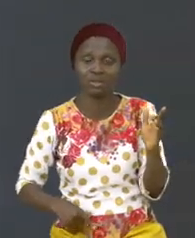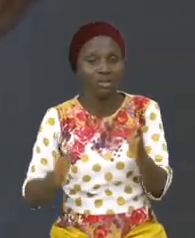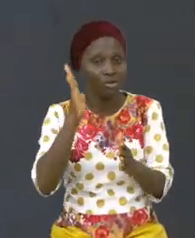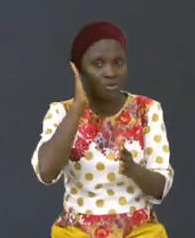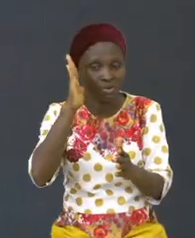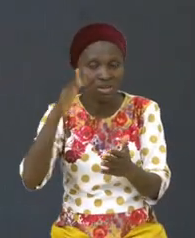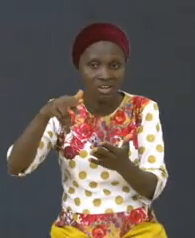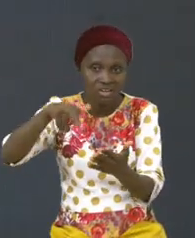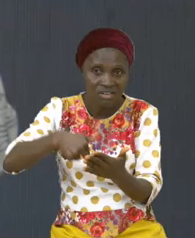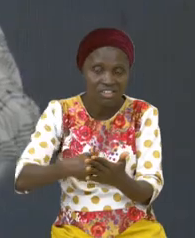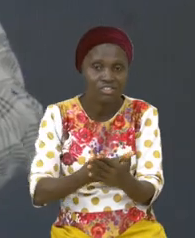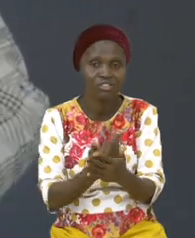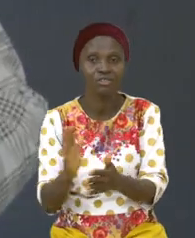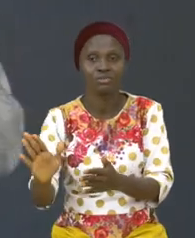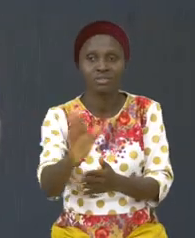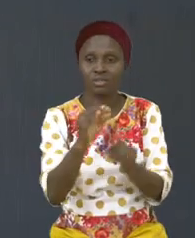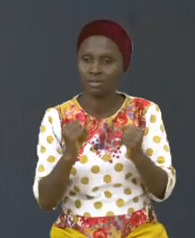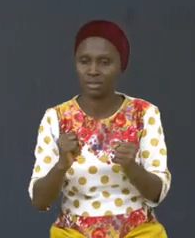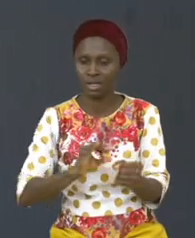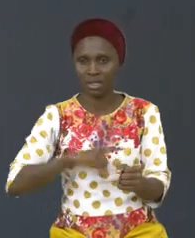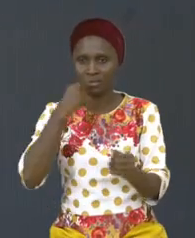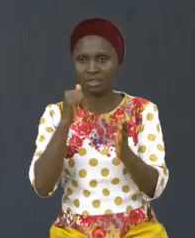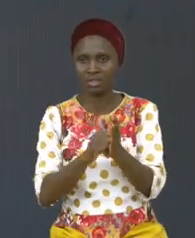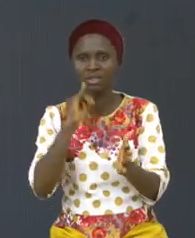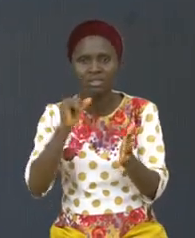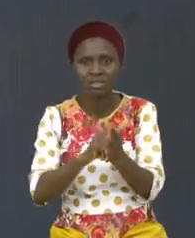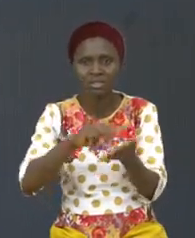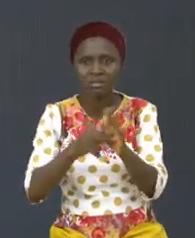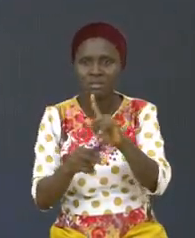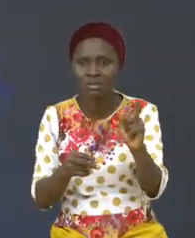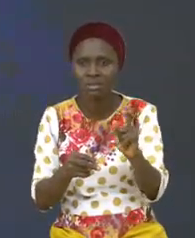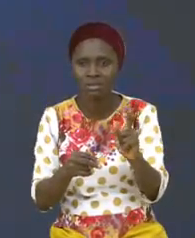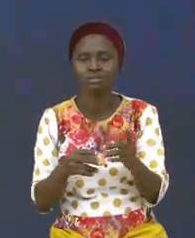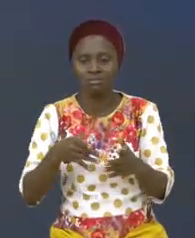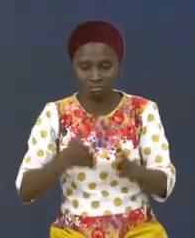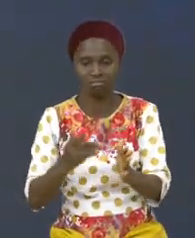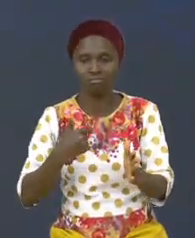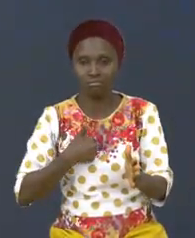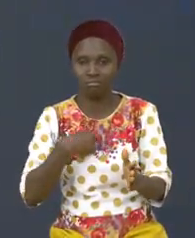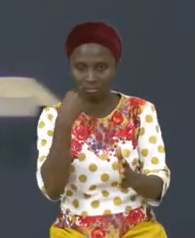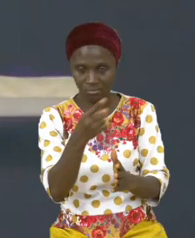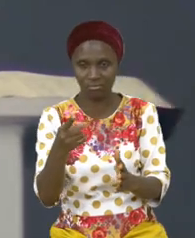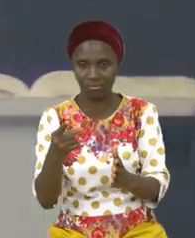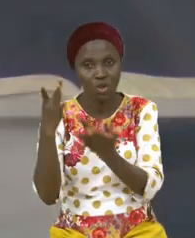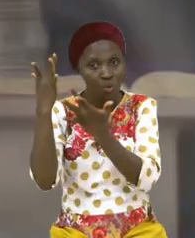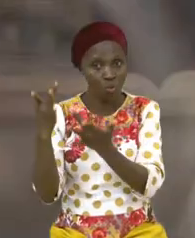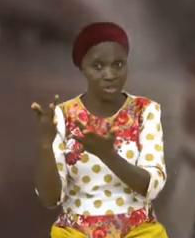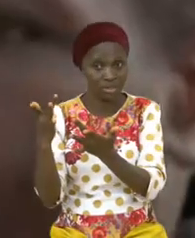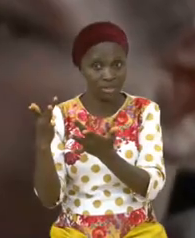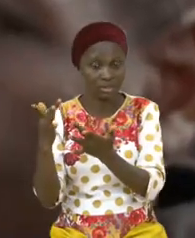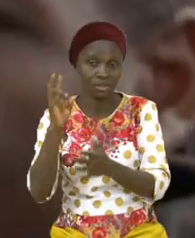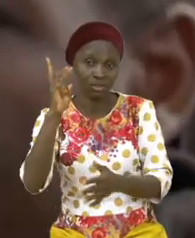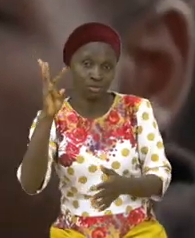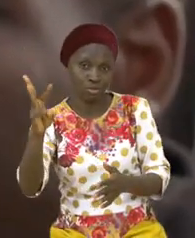renew their strength. I said, is that what it means? Let me tell you. Wait, W